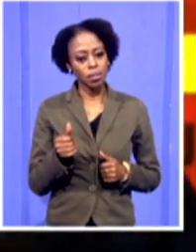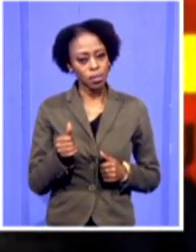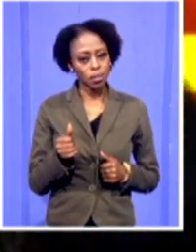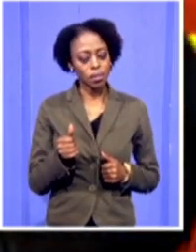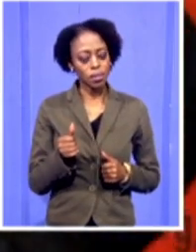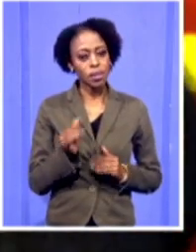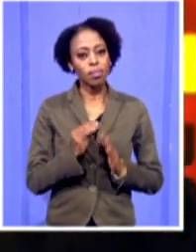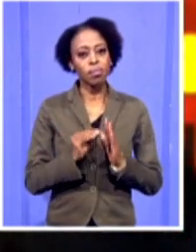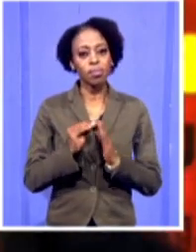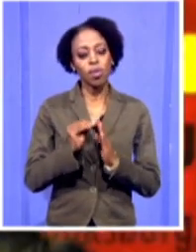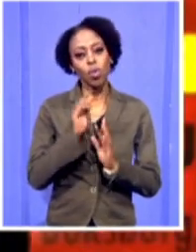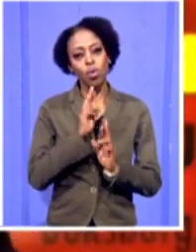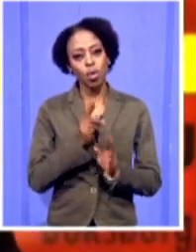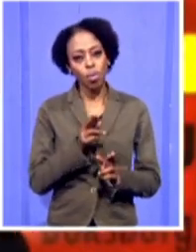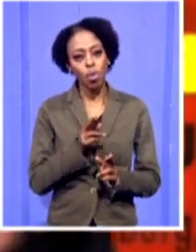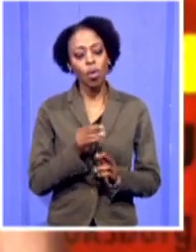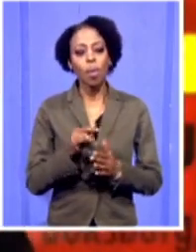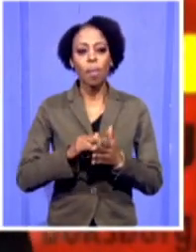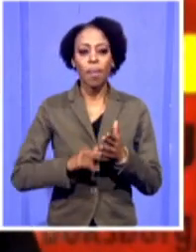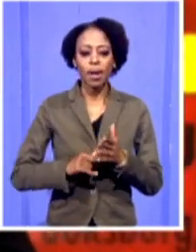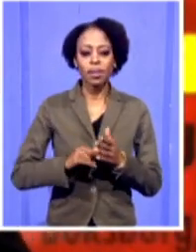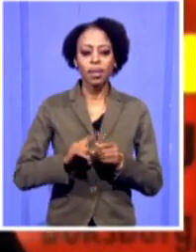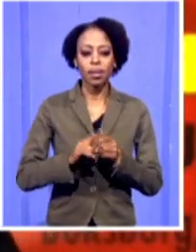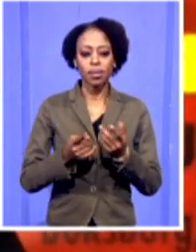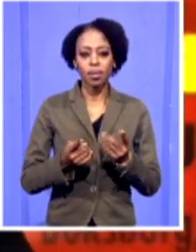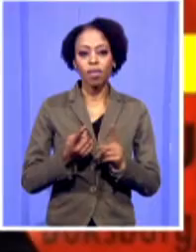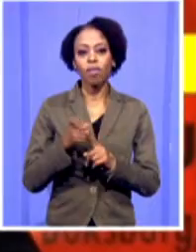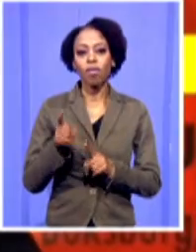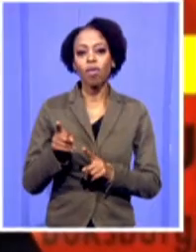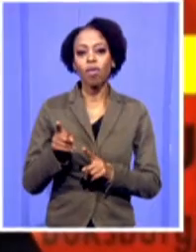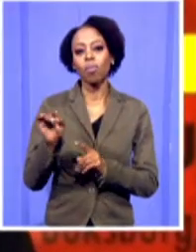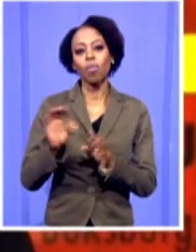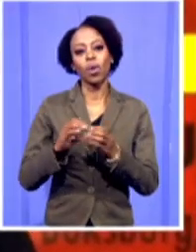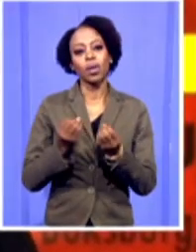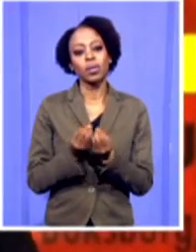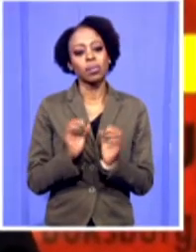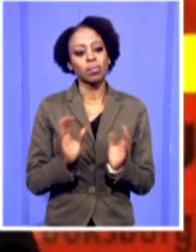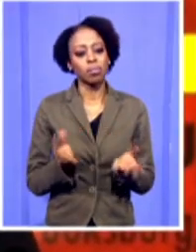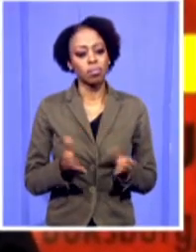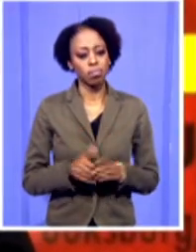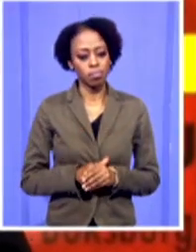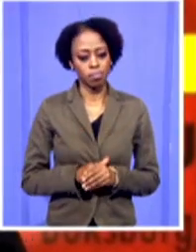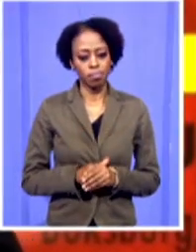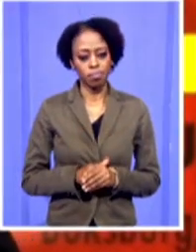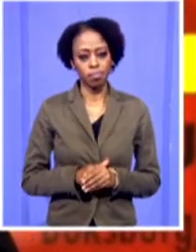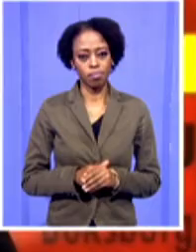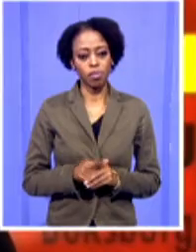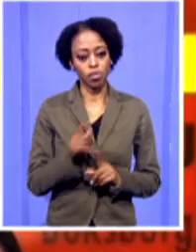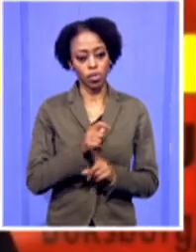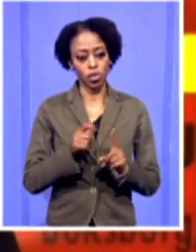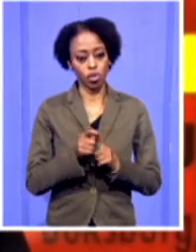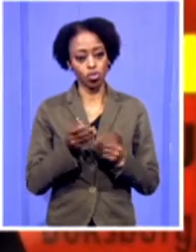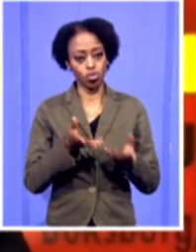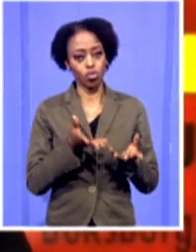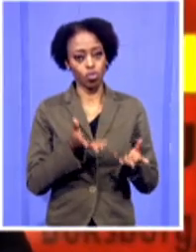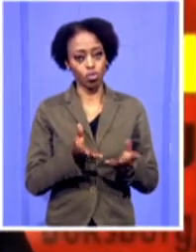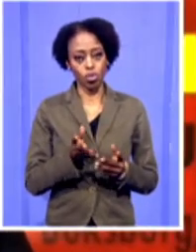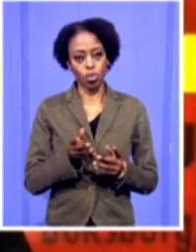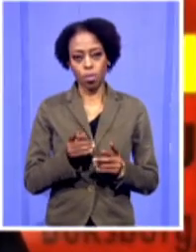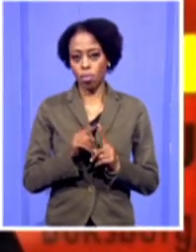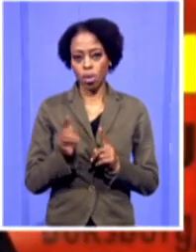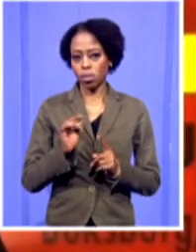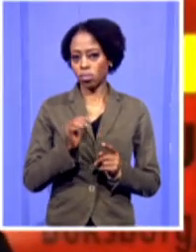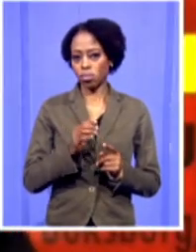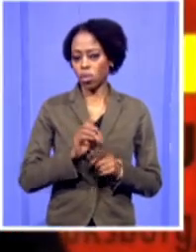the main report or the main message comes from the main organization. That's what happens. That's the tradition which happens, not in